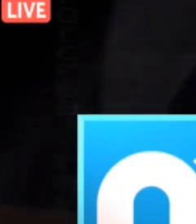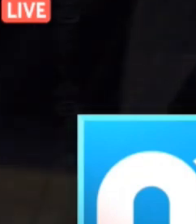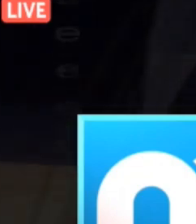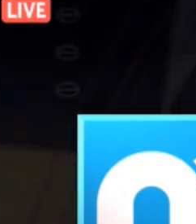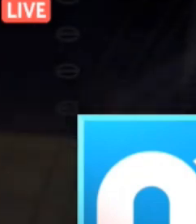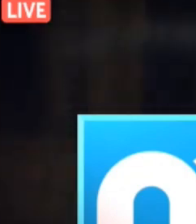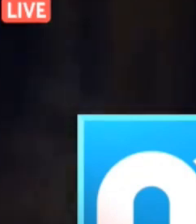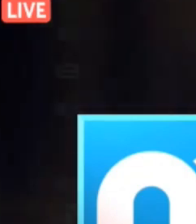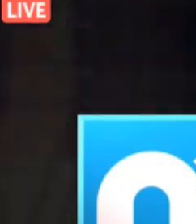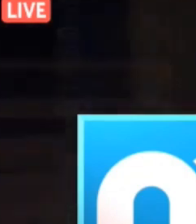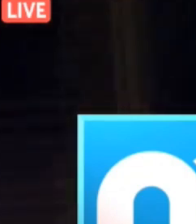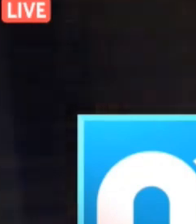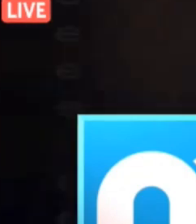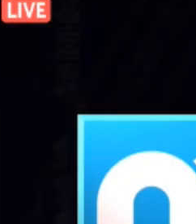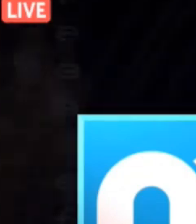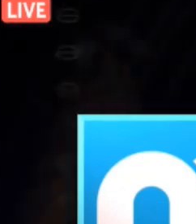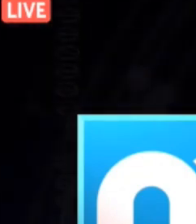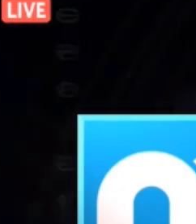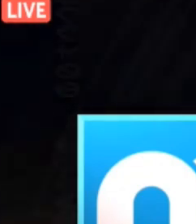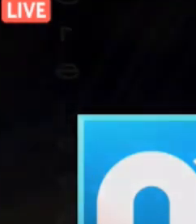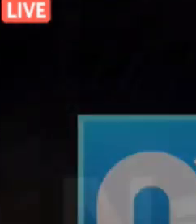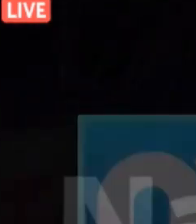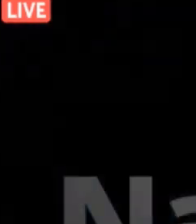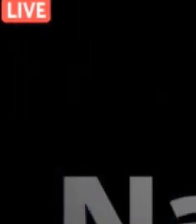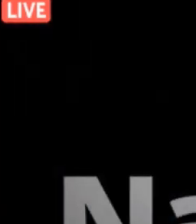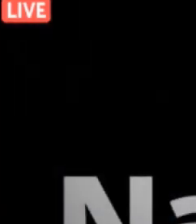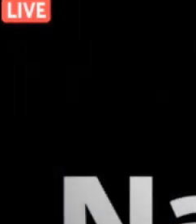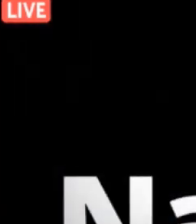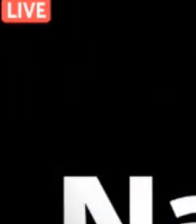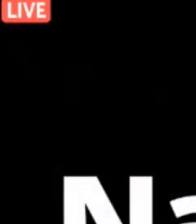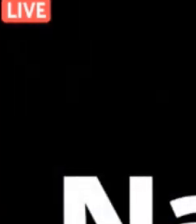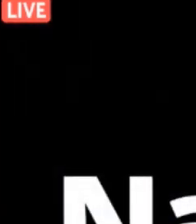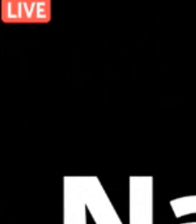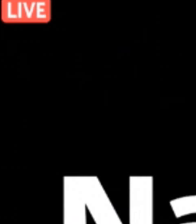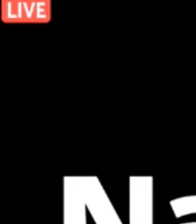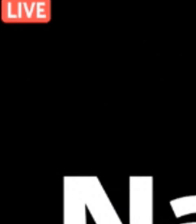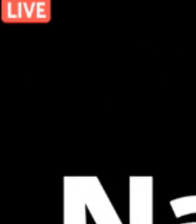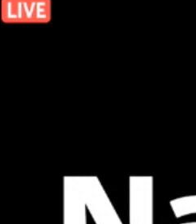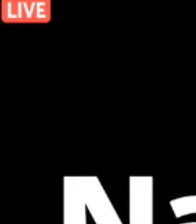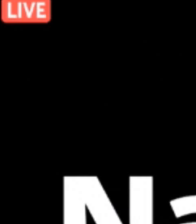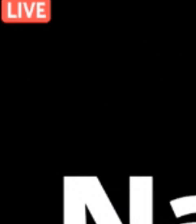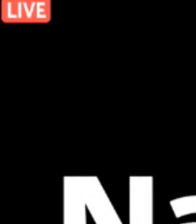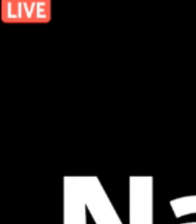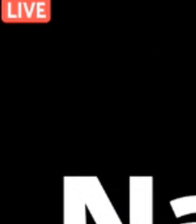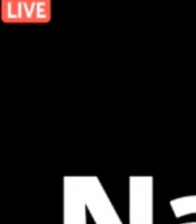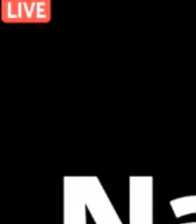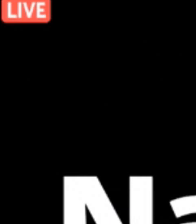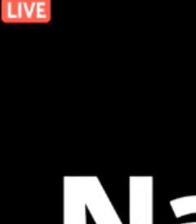more information about this and other programs, visit nashville.gov.